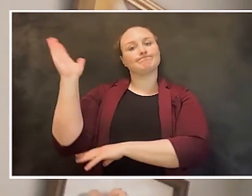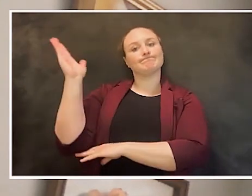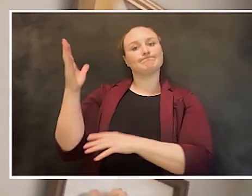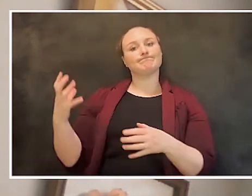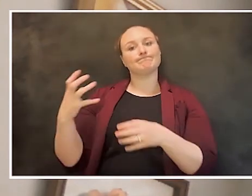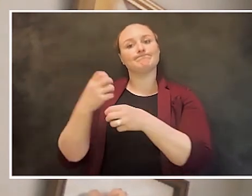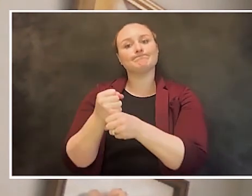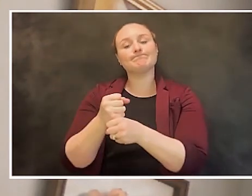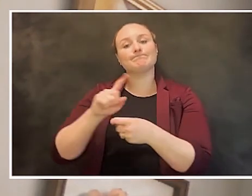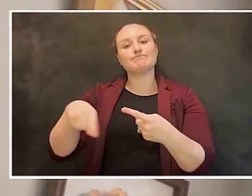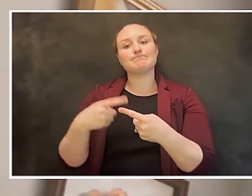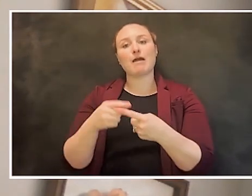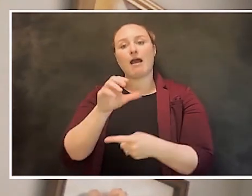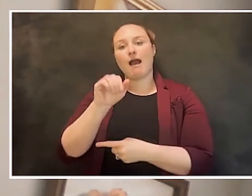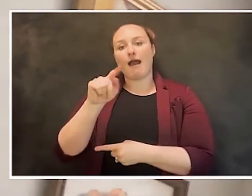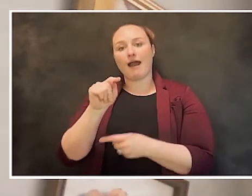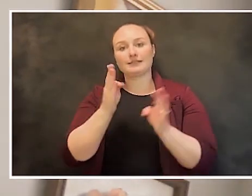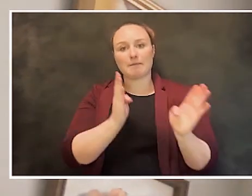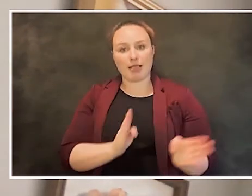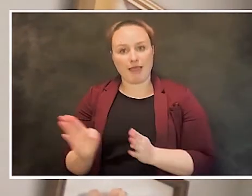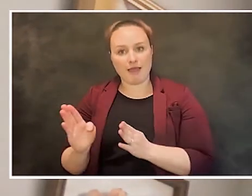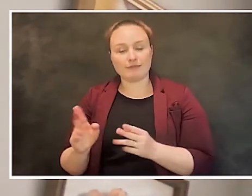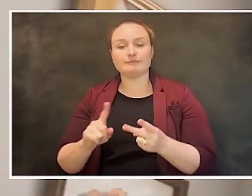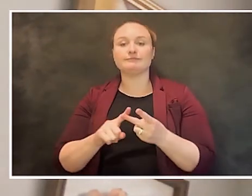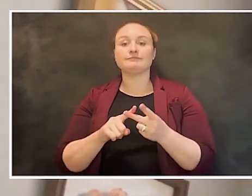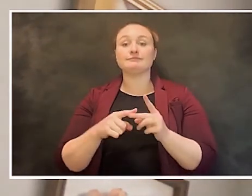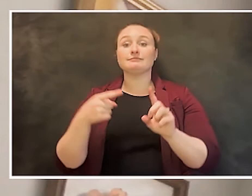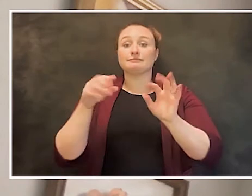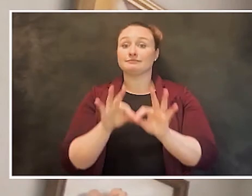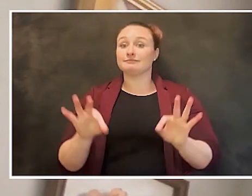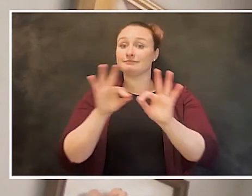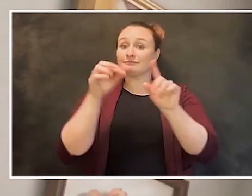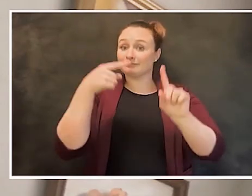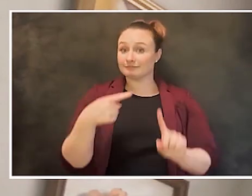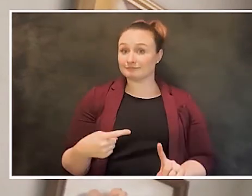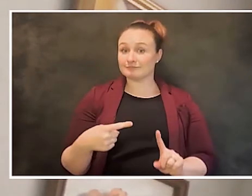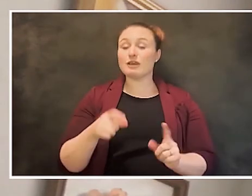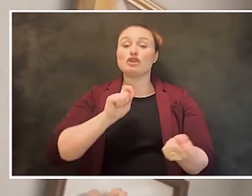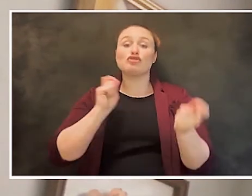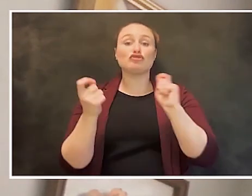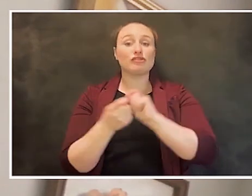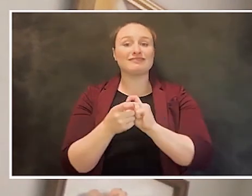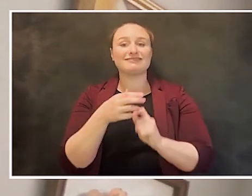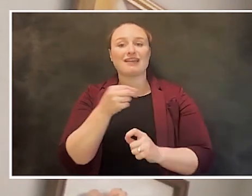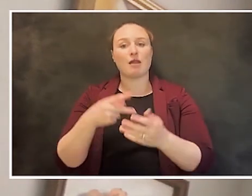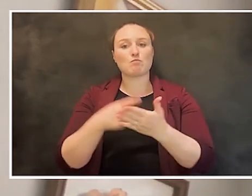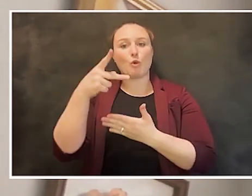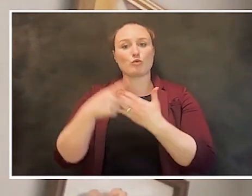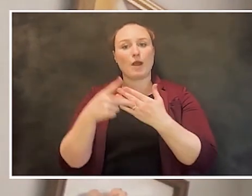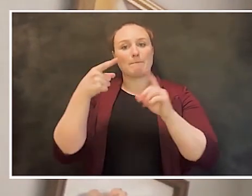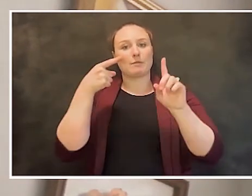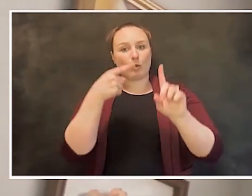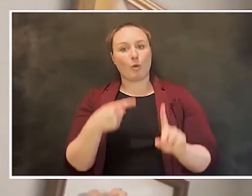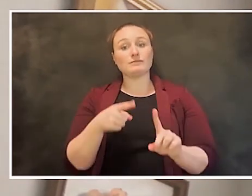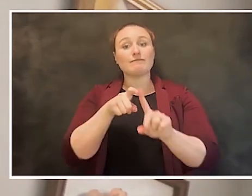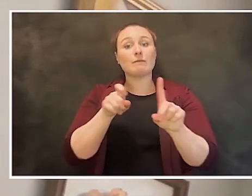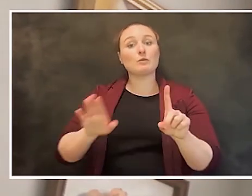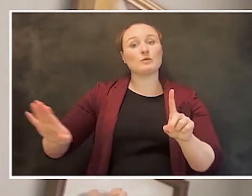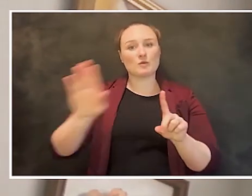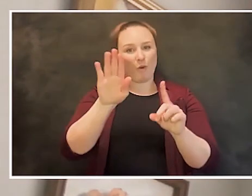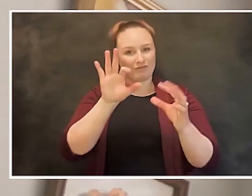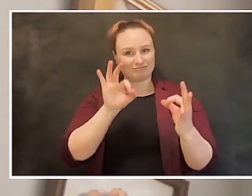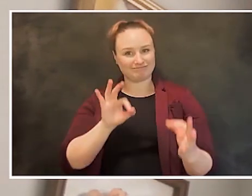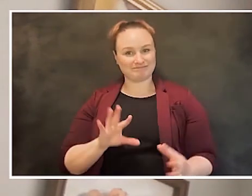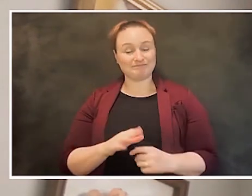Health Services Act plan, highlights, changes, and program goals developed out of stakeholder input just like